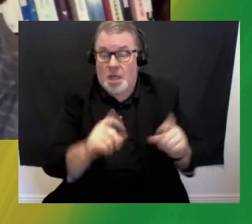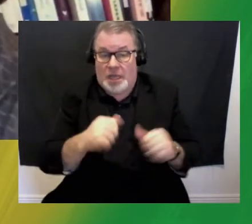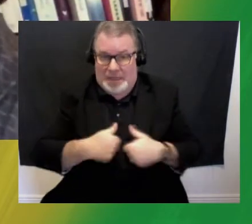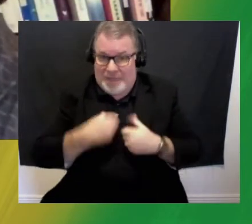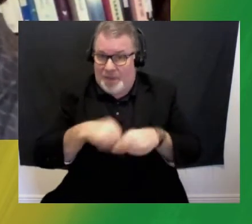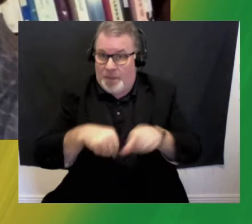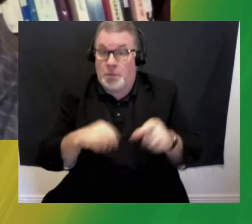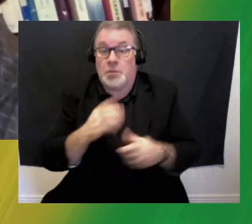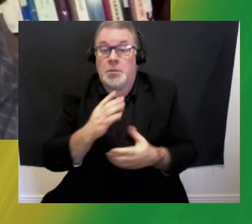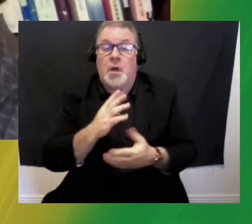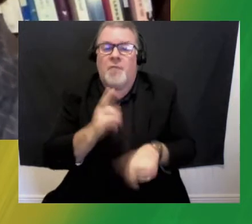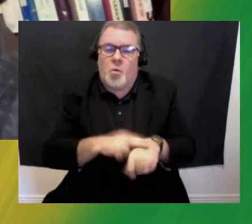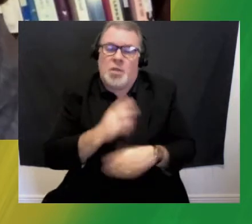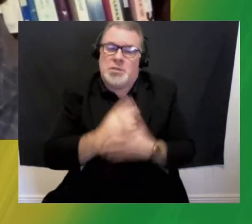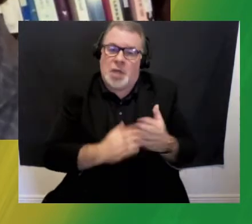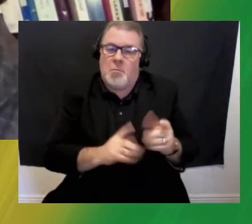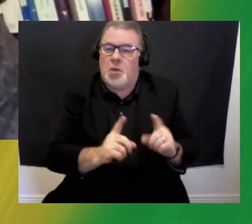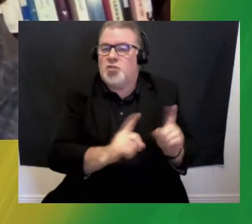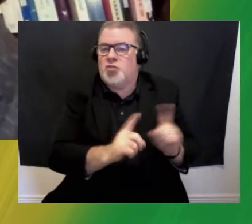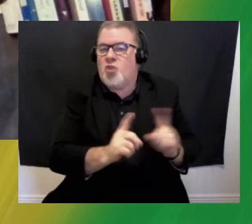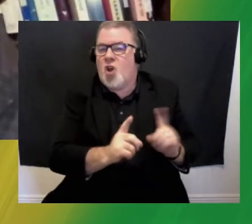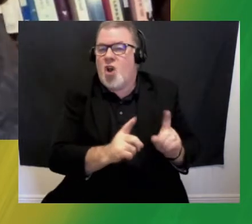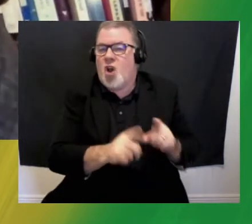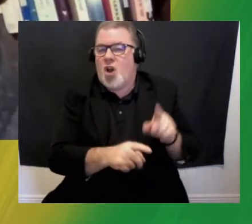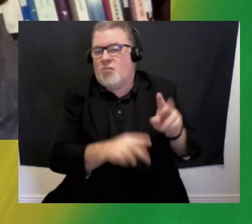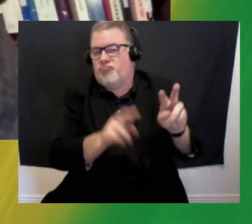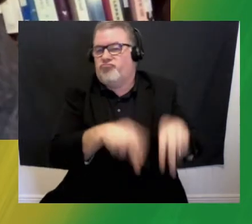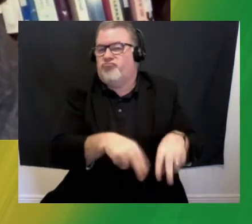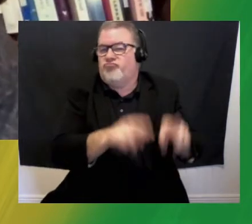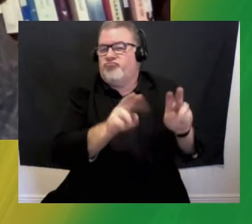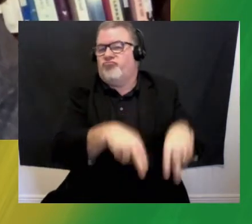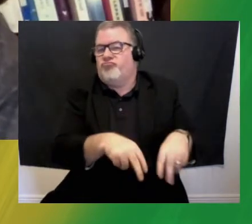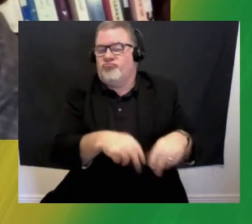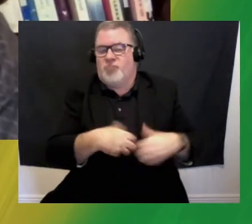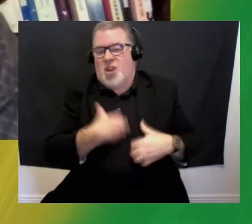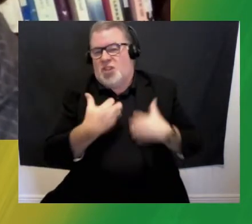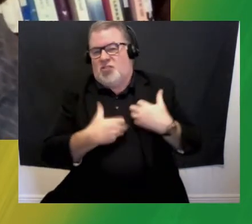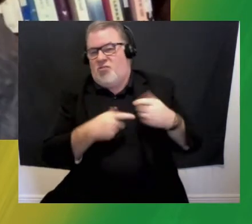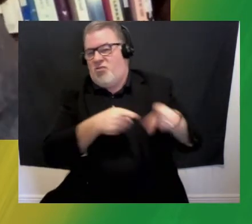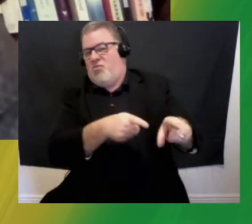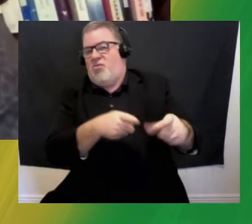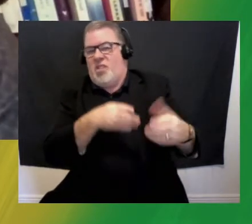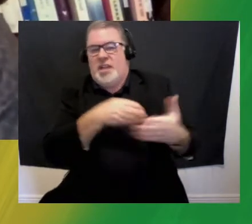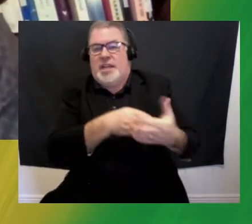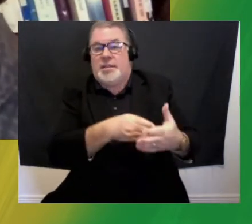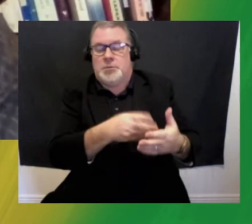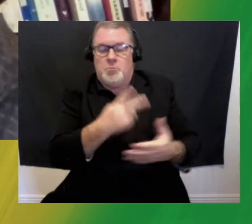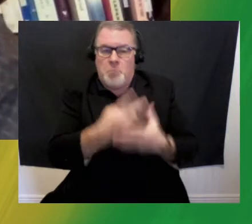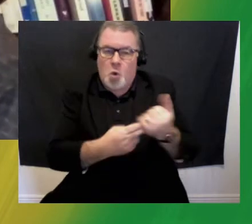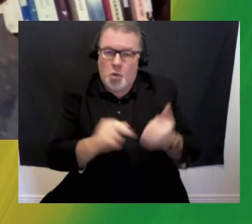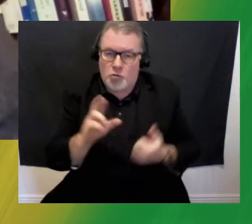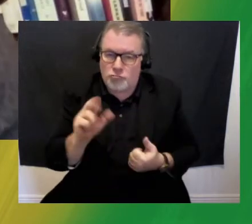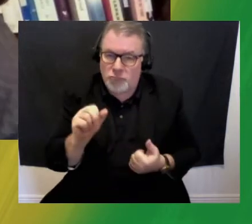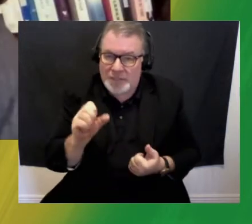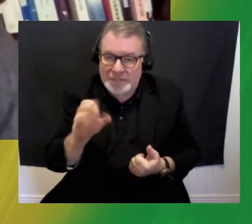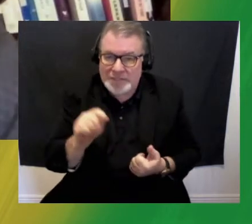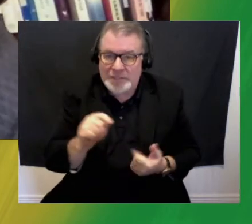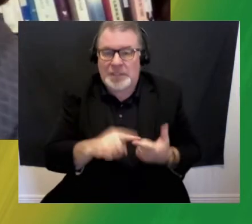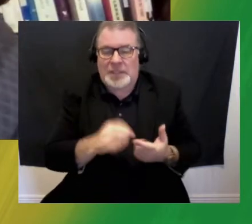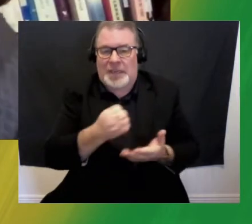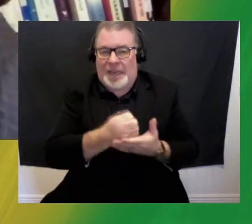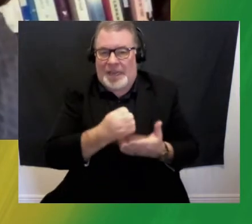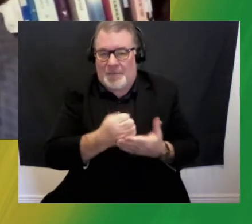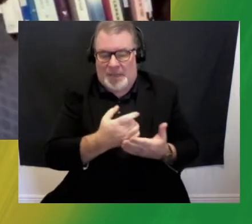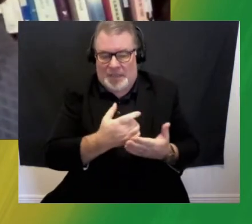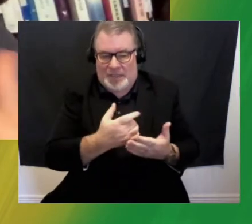talked about the people in those communities in very judgmental, overly hostile ways that were both racist and economically classist, because